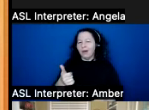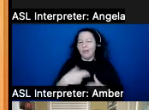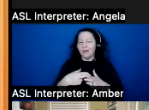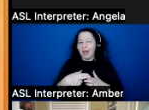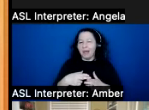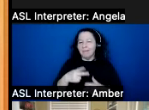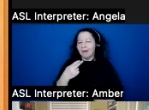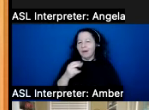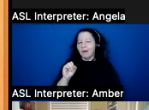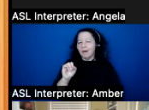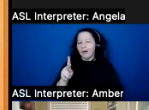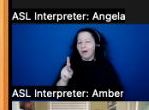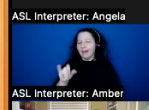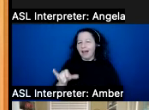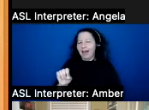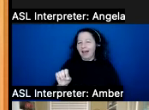There's a big fight in St. Francis.